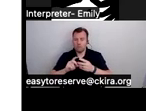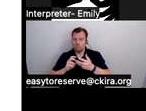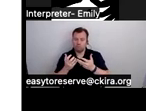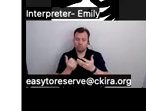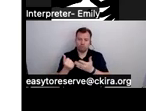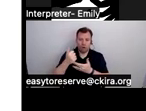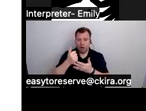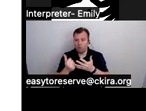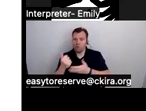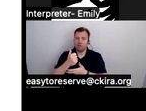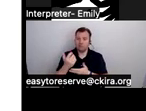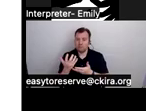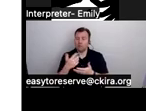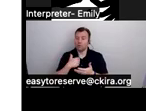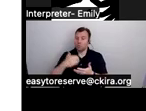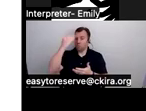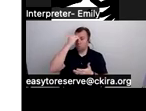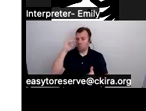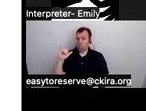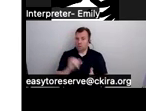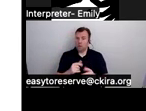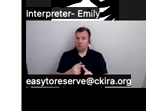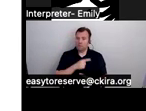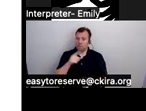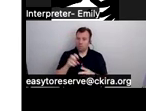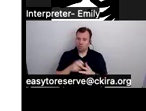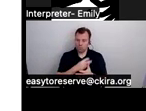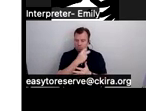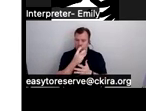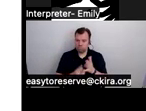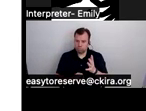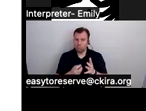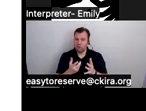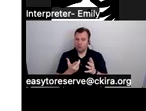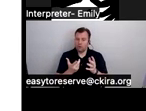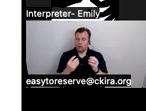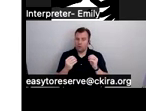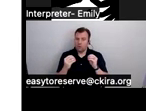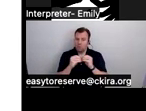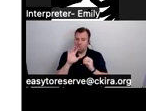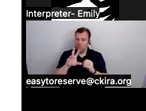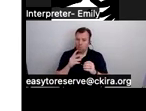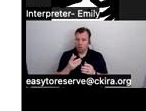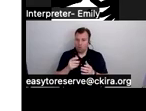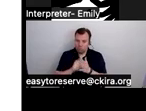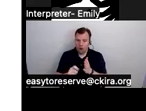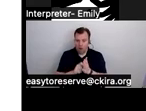so this is really important to know this before we really go far with your grant